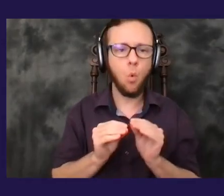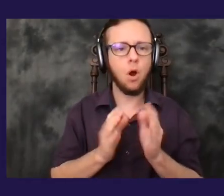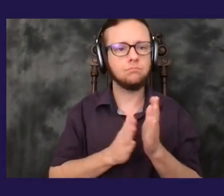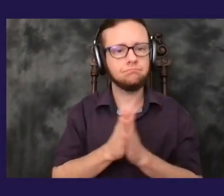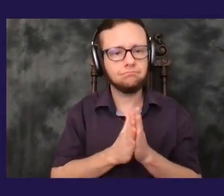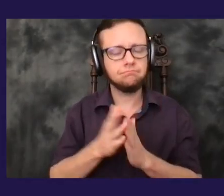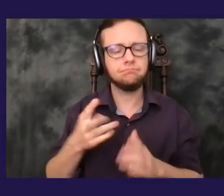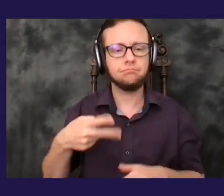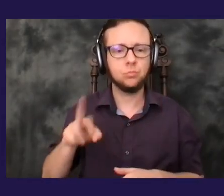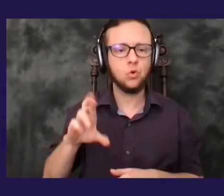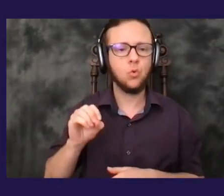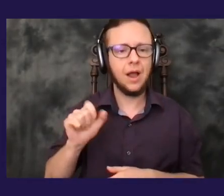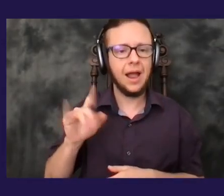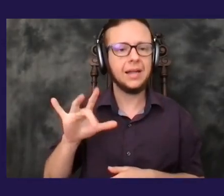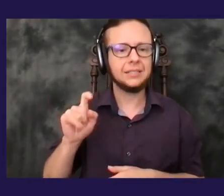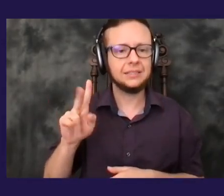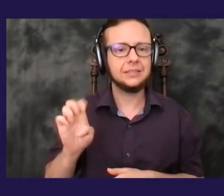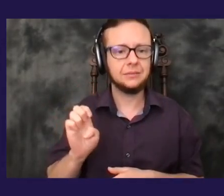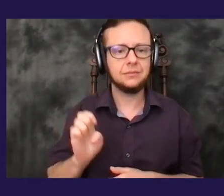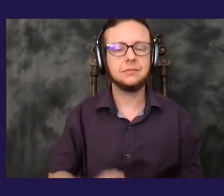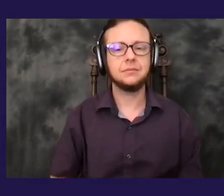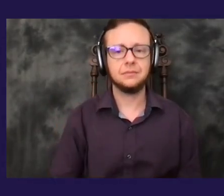is to be proactive?